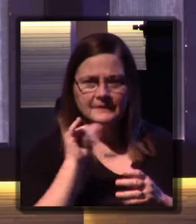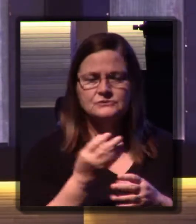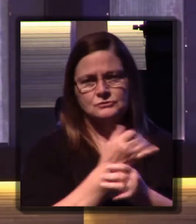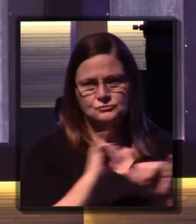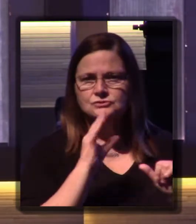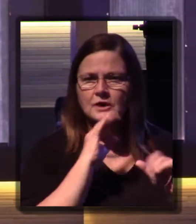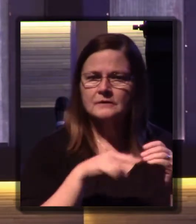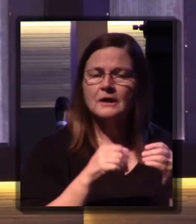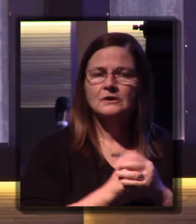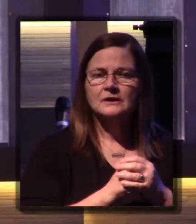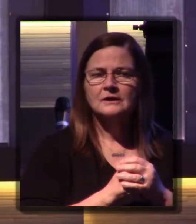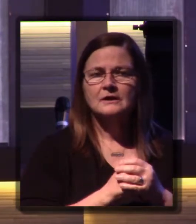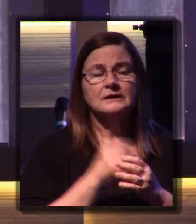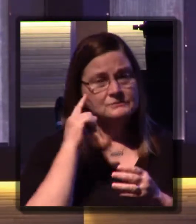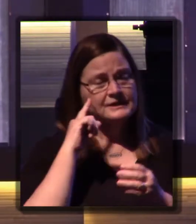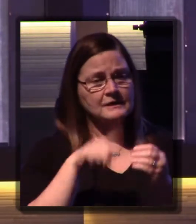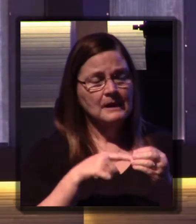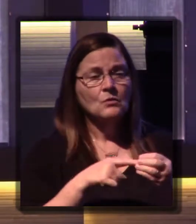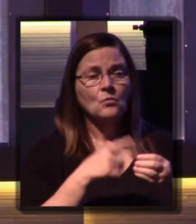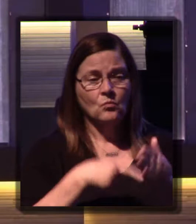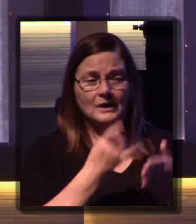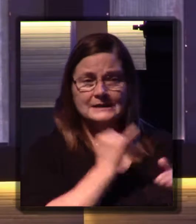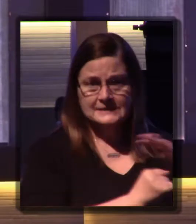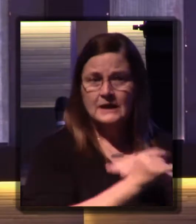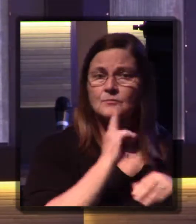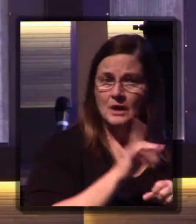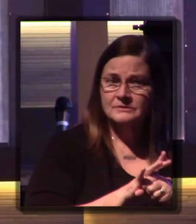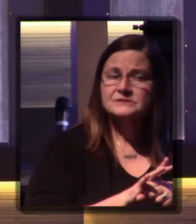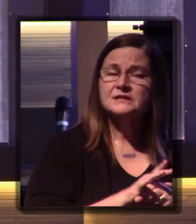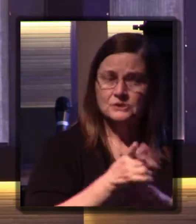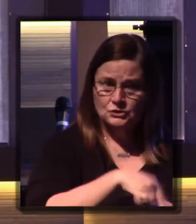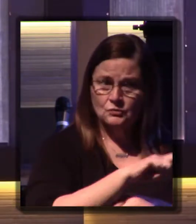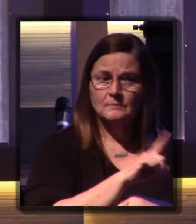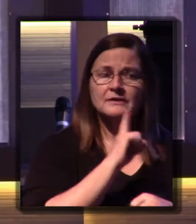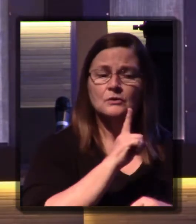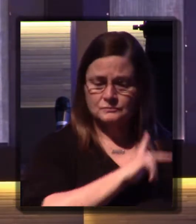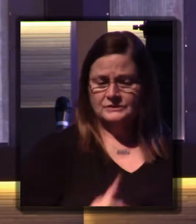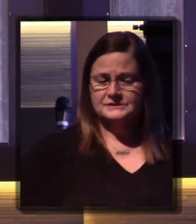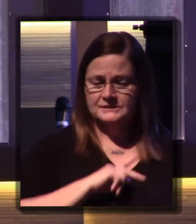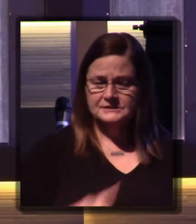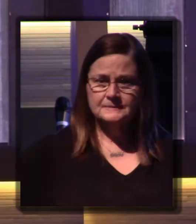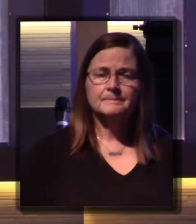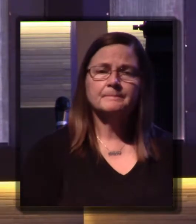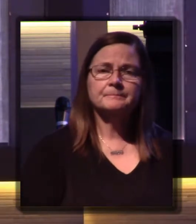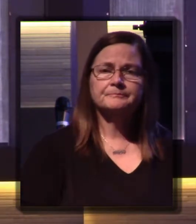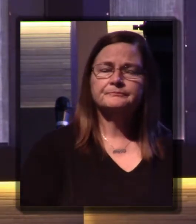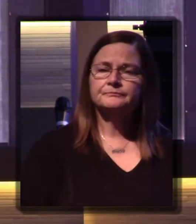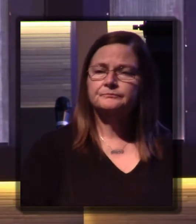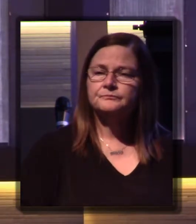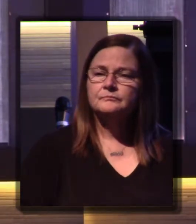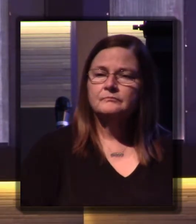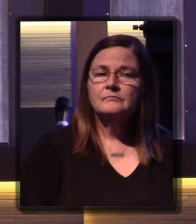Yeshua was talking about. He's thinking about what Isaiah promised. He's saying, hey, and you are going to be those princes. And so he